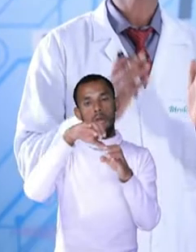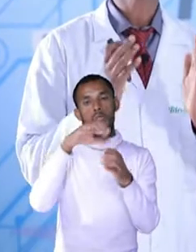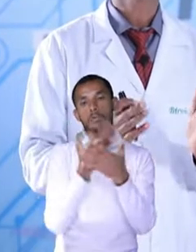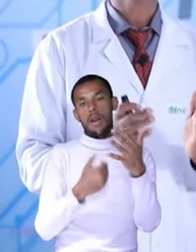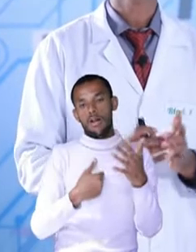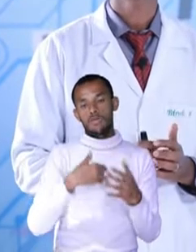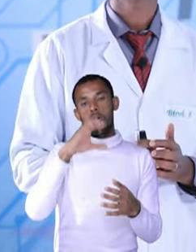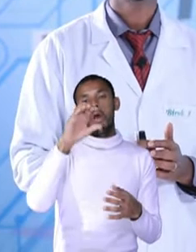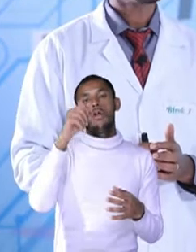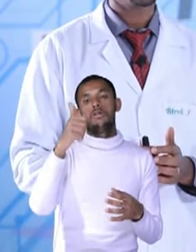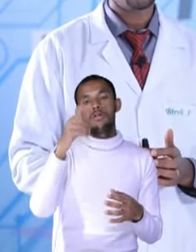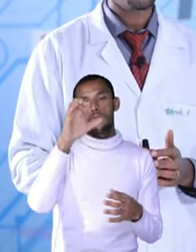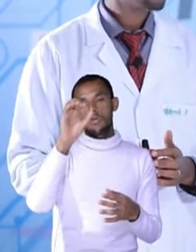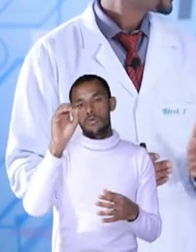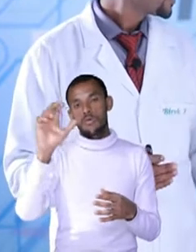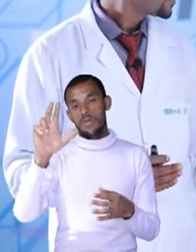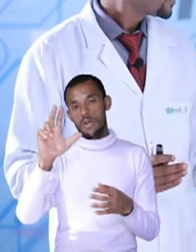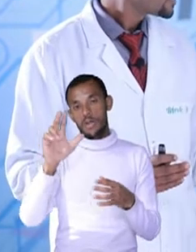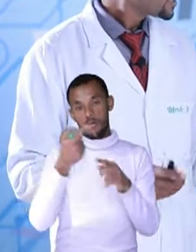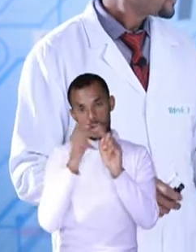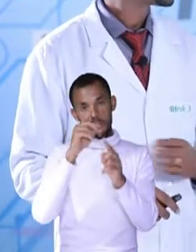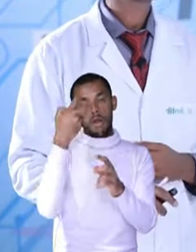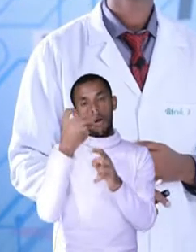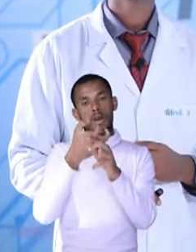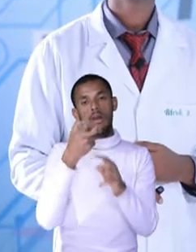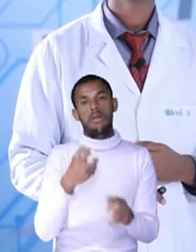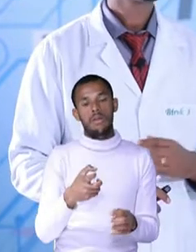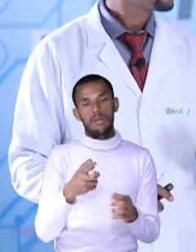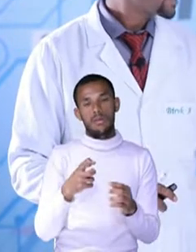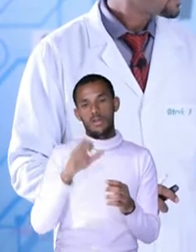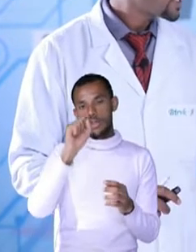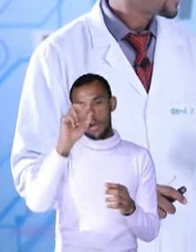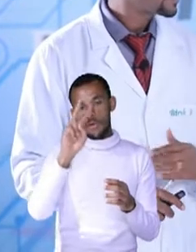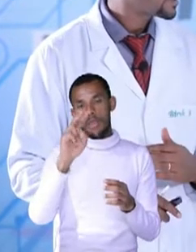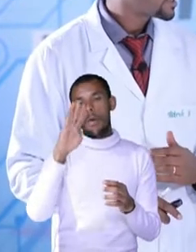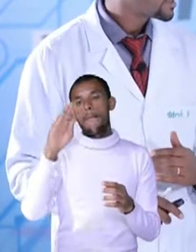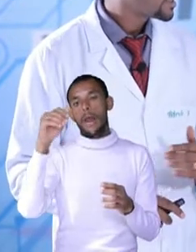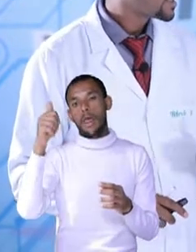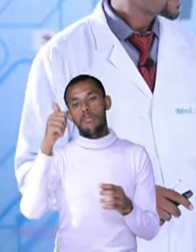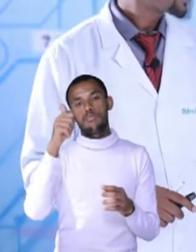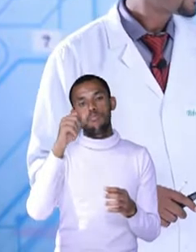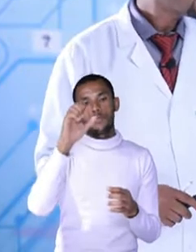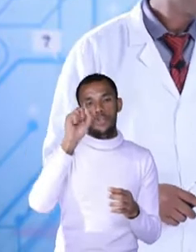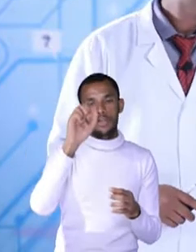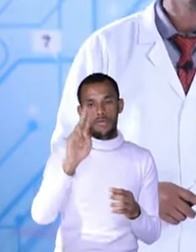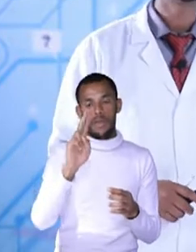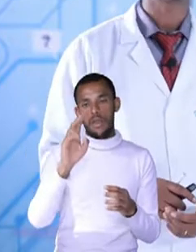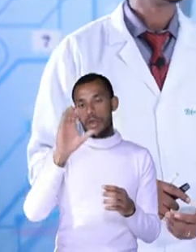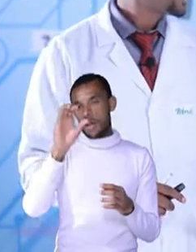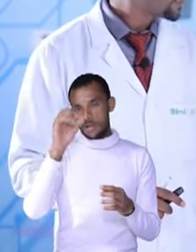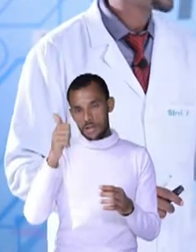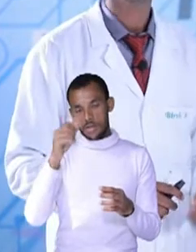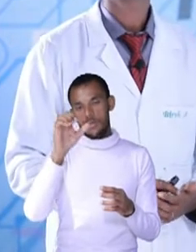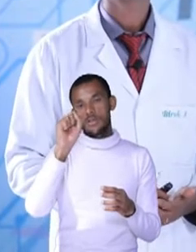The only difference is hardness. Sulfates, barium sulfate, calcium sulfate with